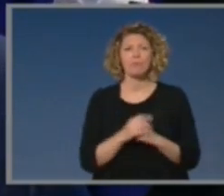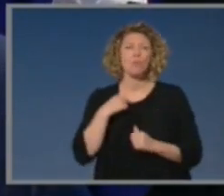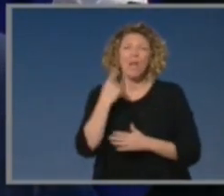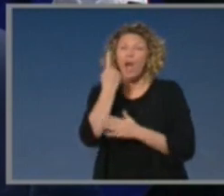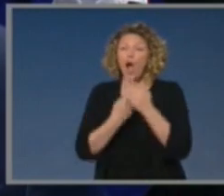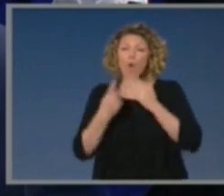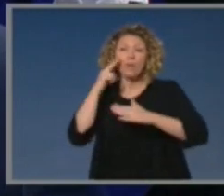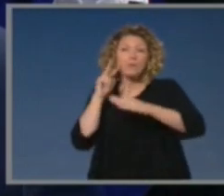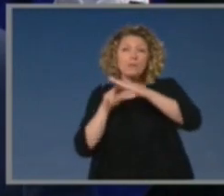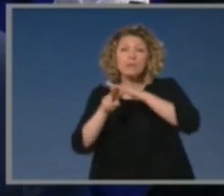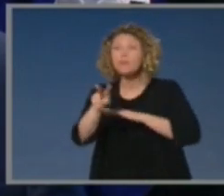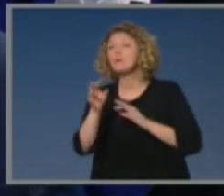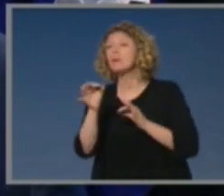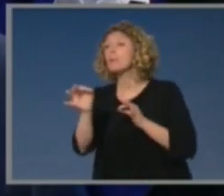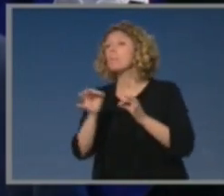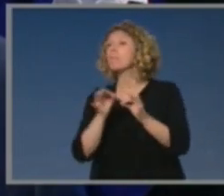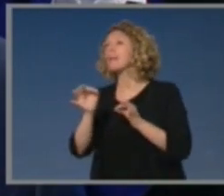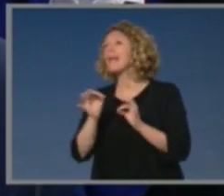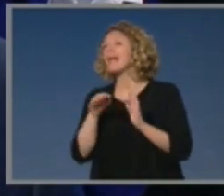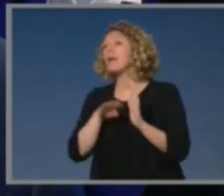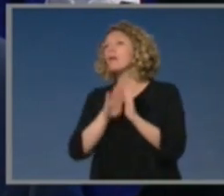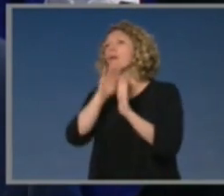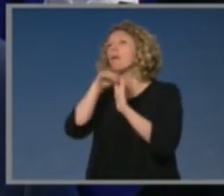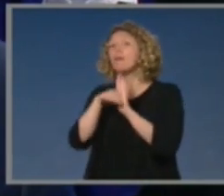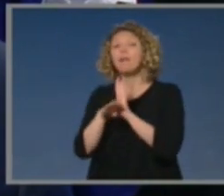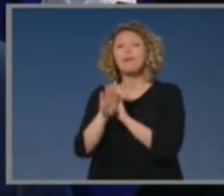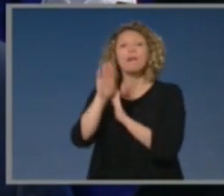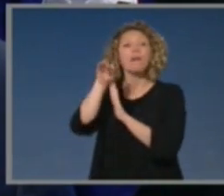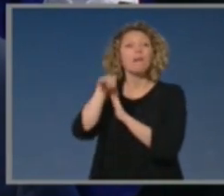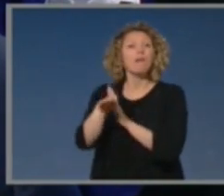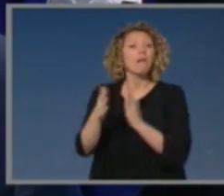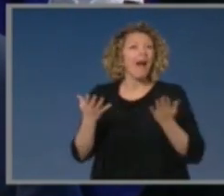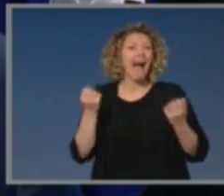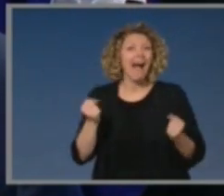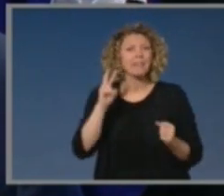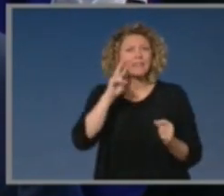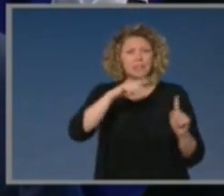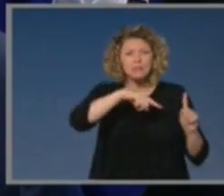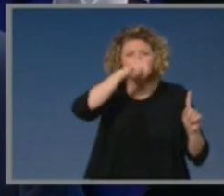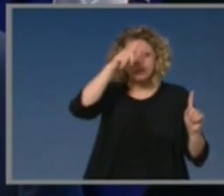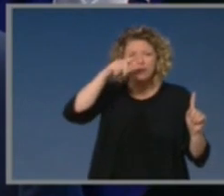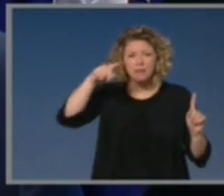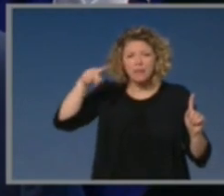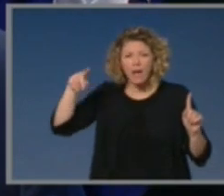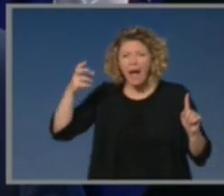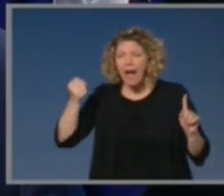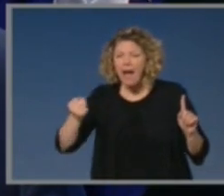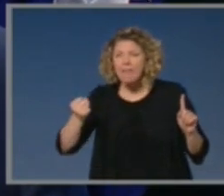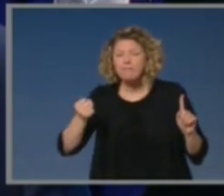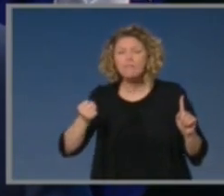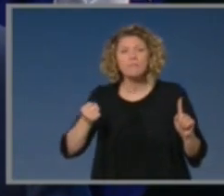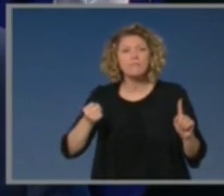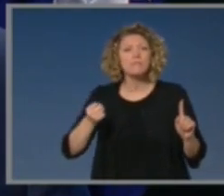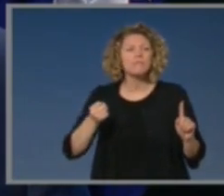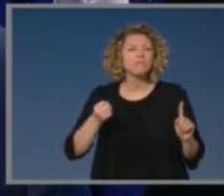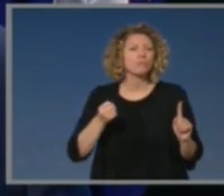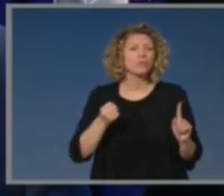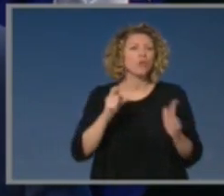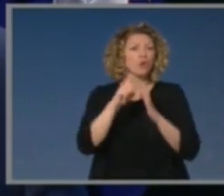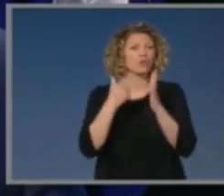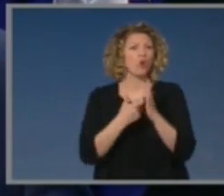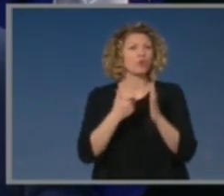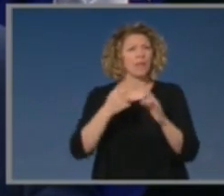seen provided by Professor Murphy about where we see the track of the virus moving into the future. But if we continue